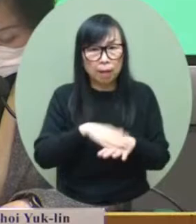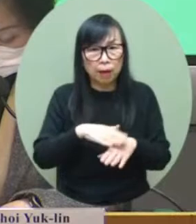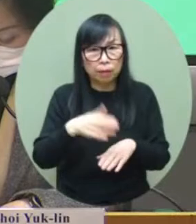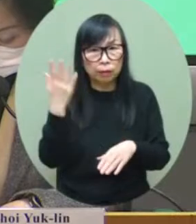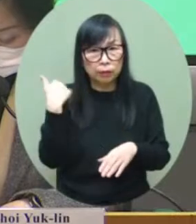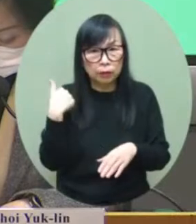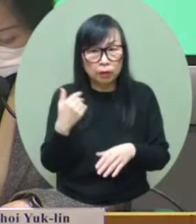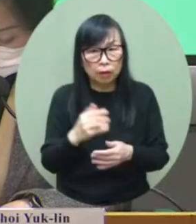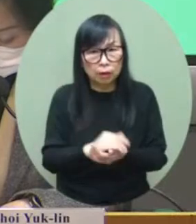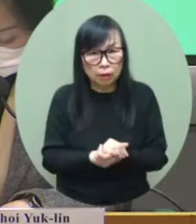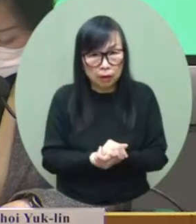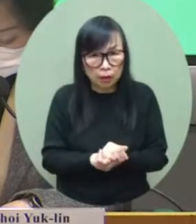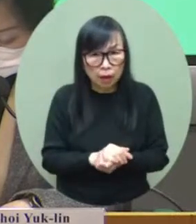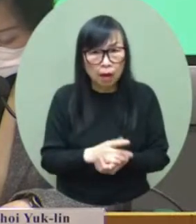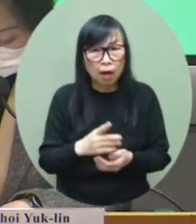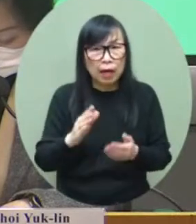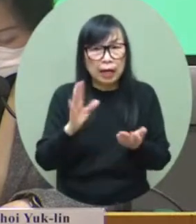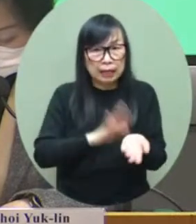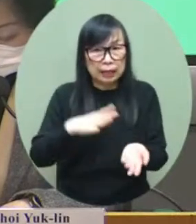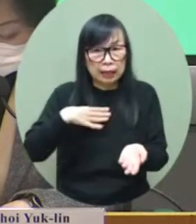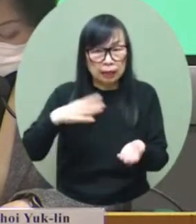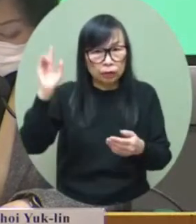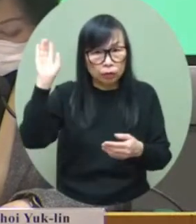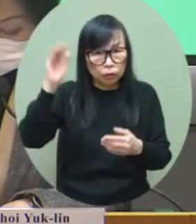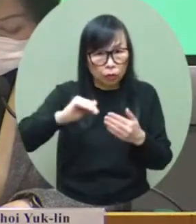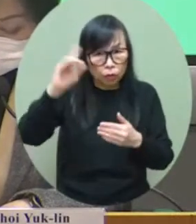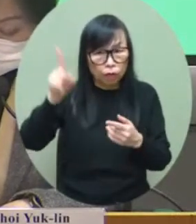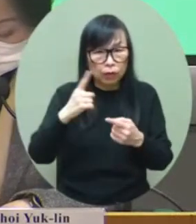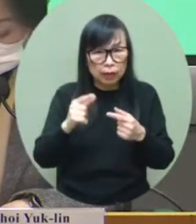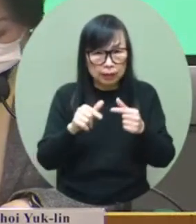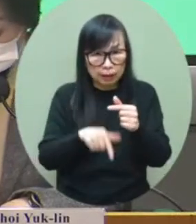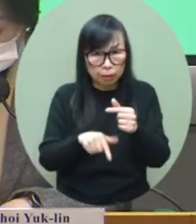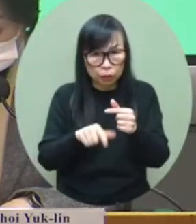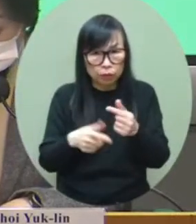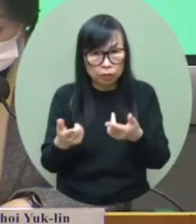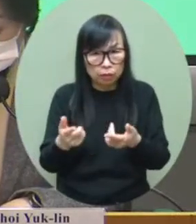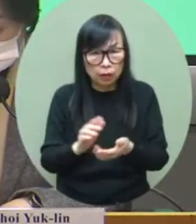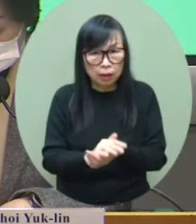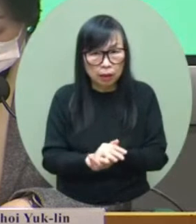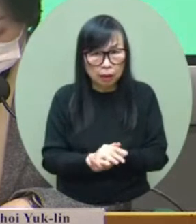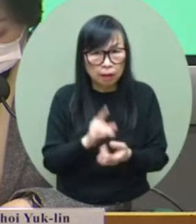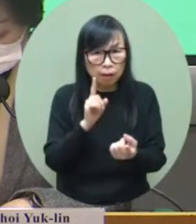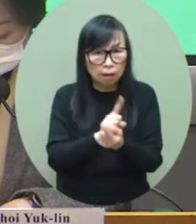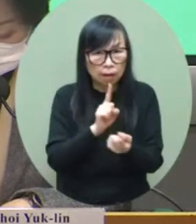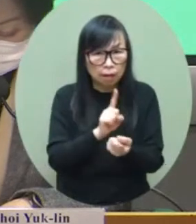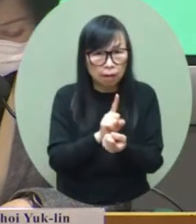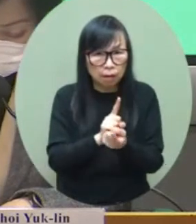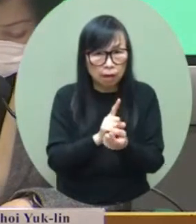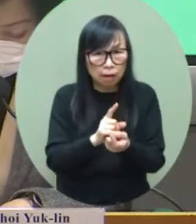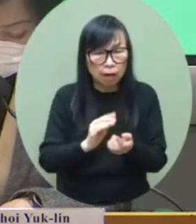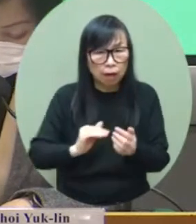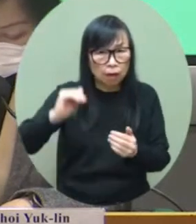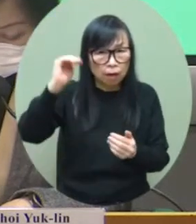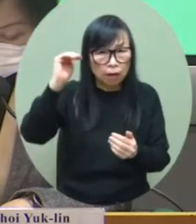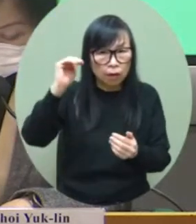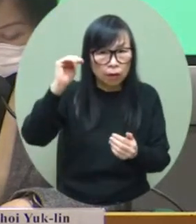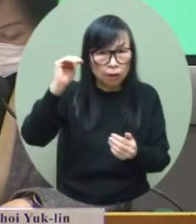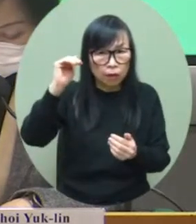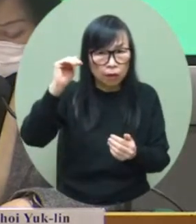the in infection numbers. For example, at the beginning